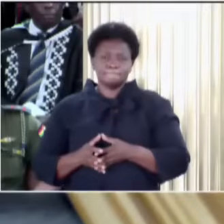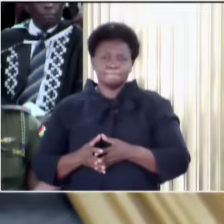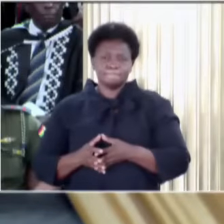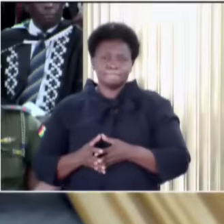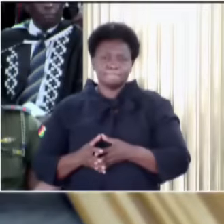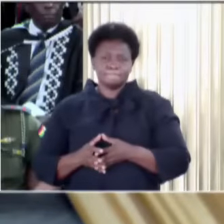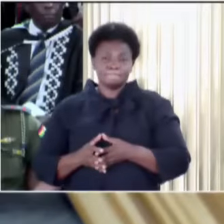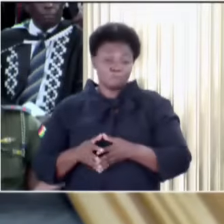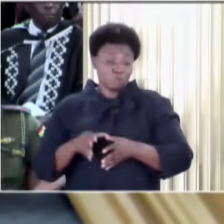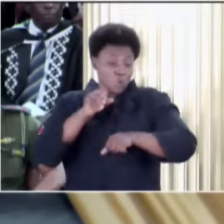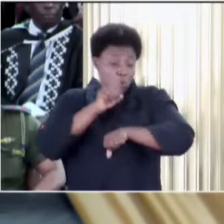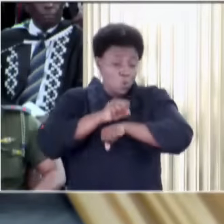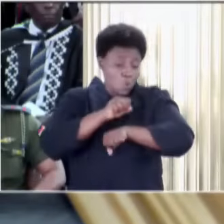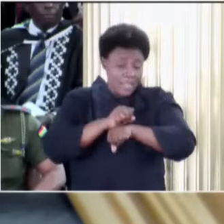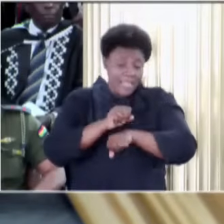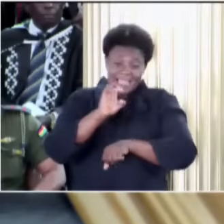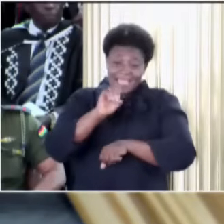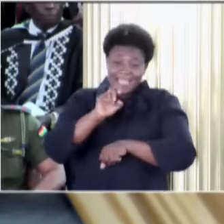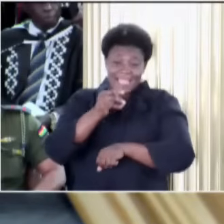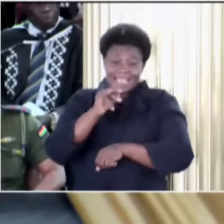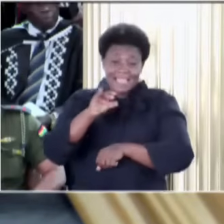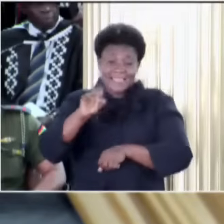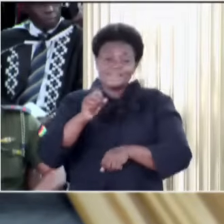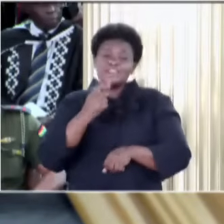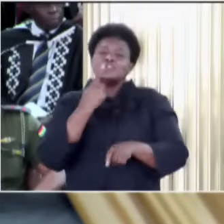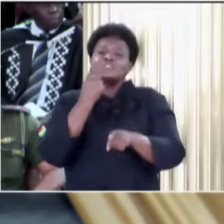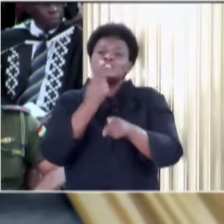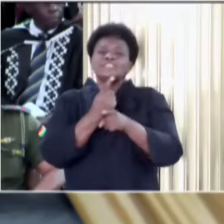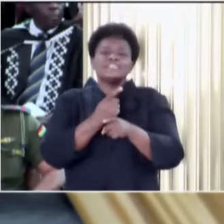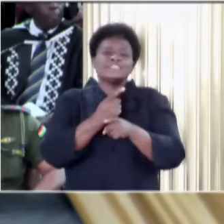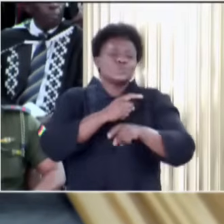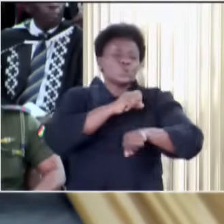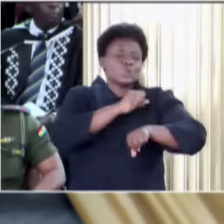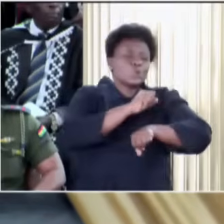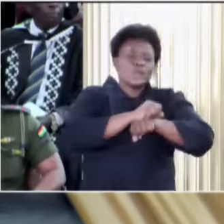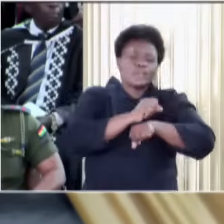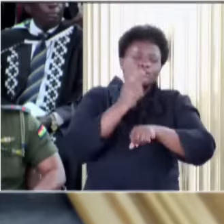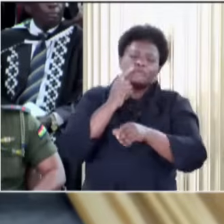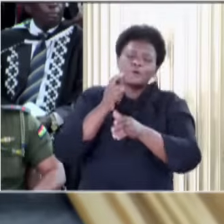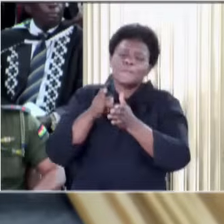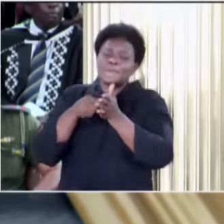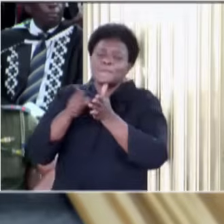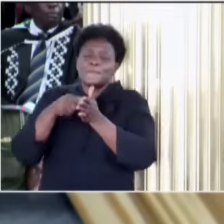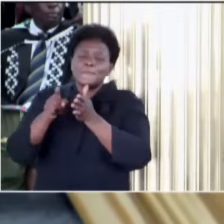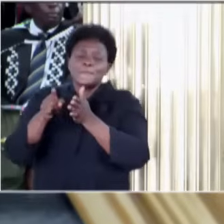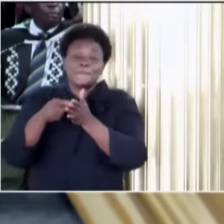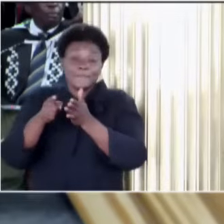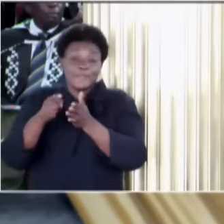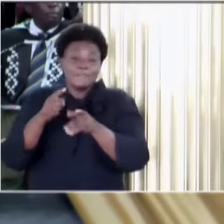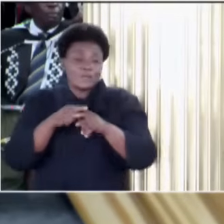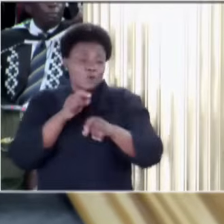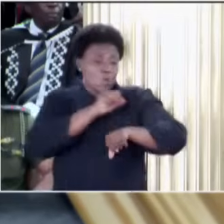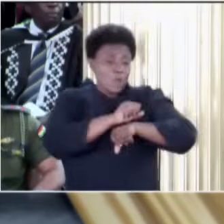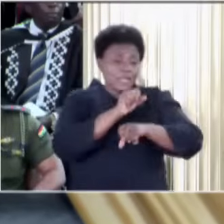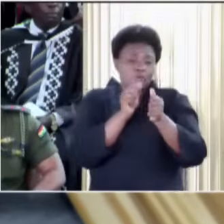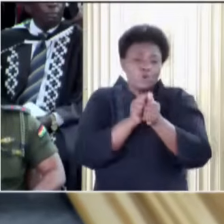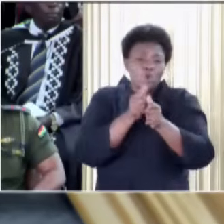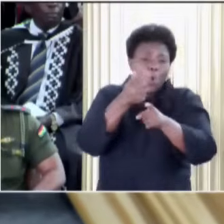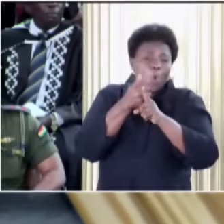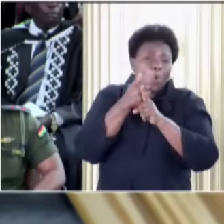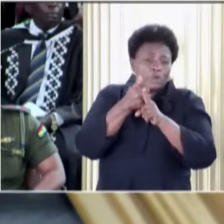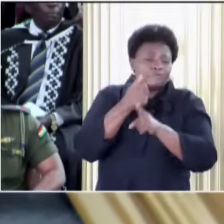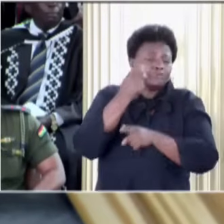work ethic. It's not simply working for a pay slip, but working with ownership. Ownership of